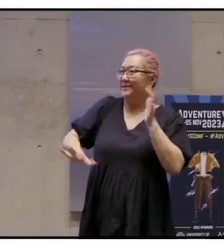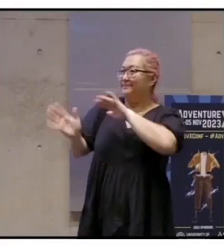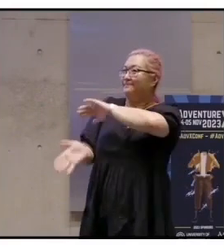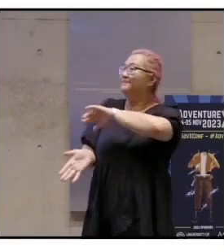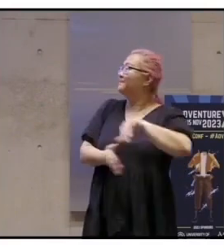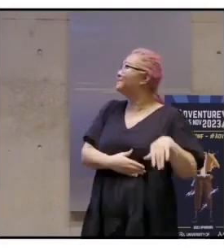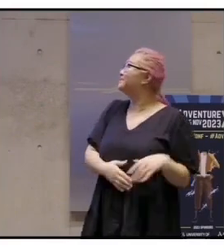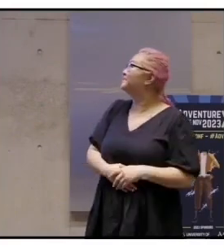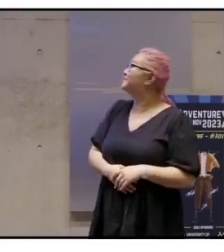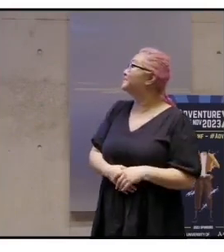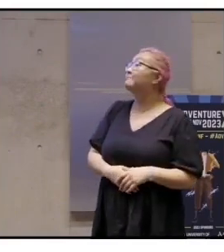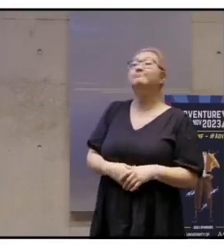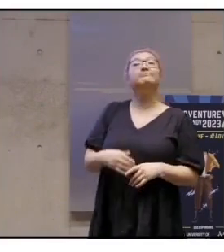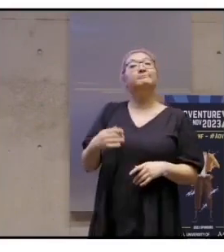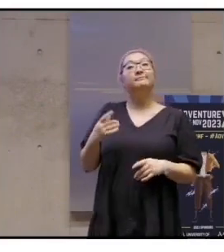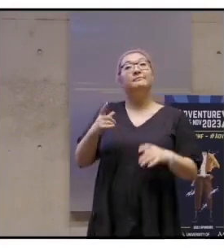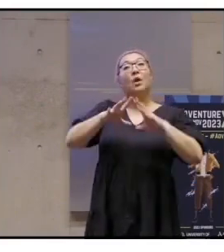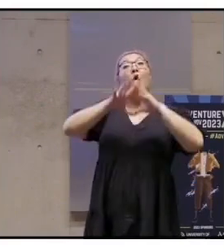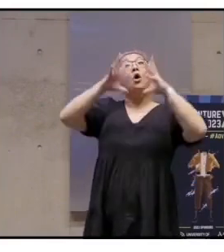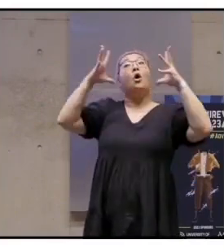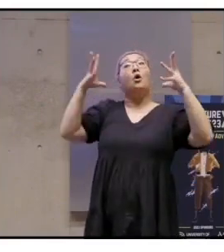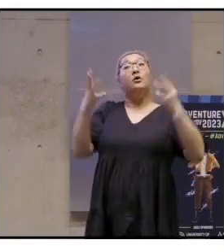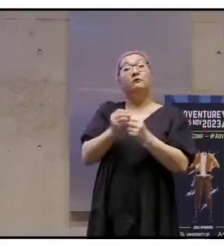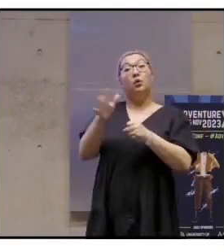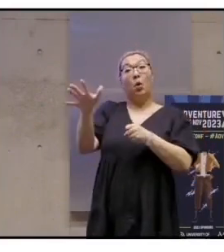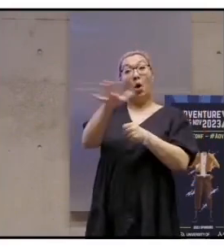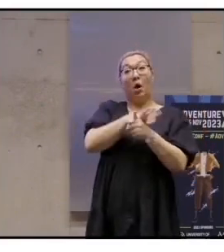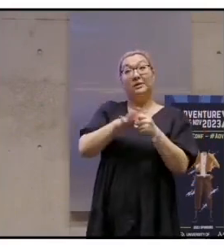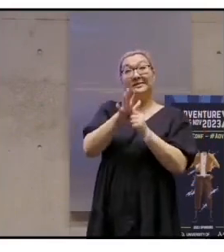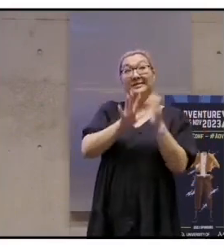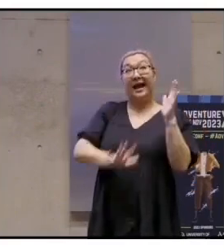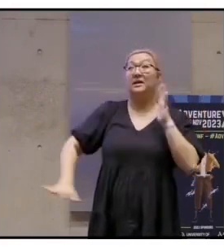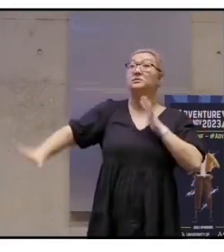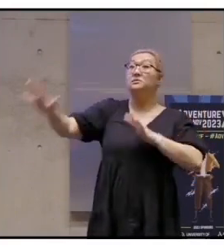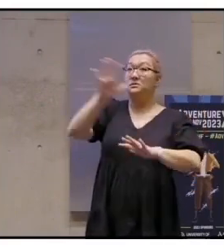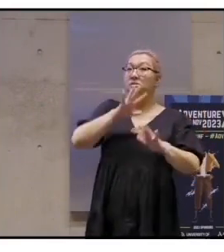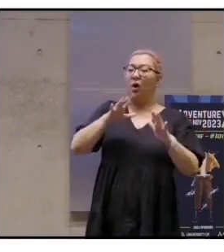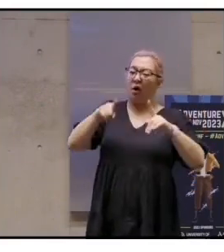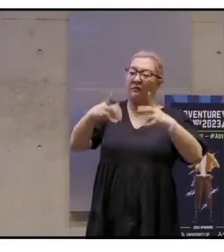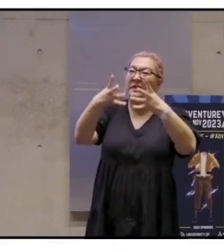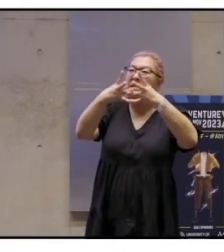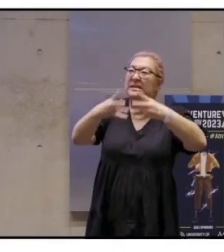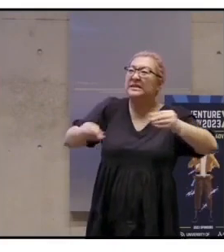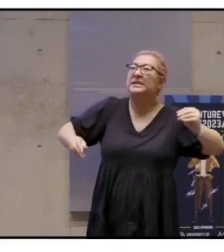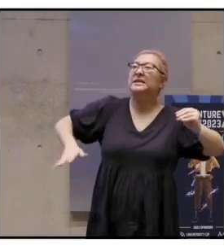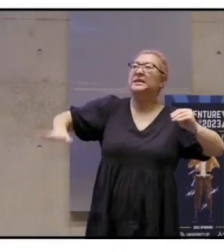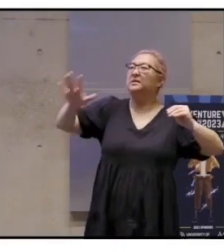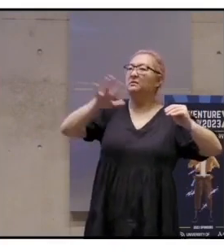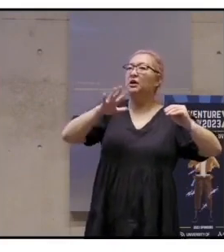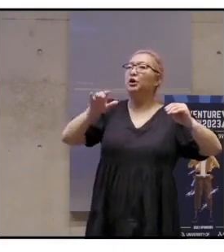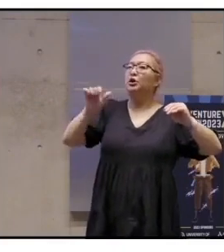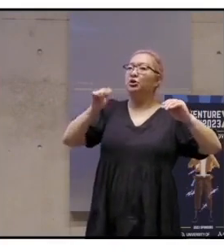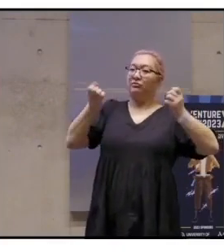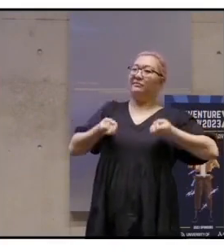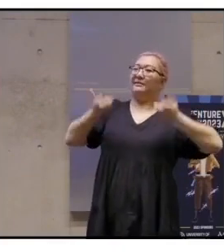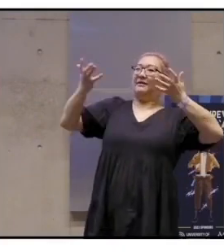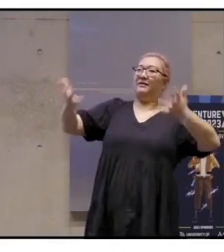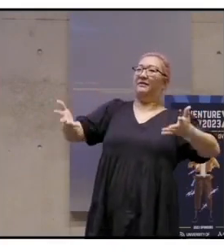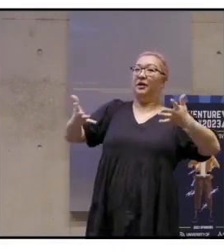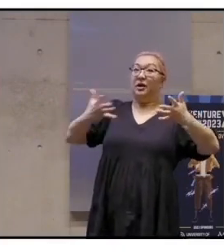Overall context should be defined for the scene or conversation and not repeated line by line. Again, you don't need that